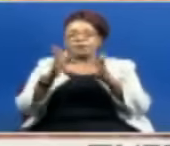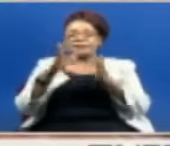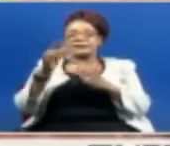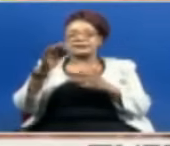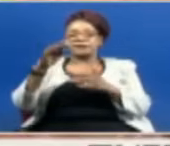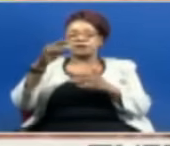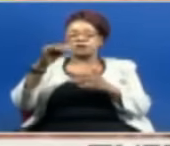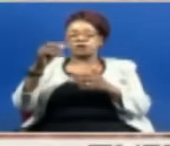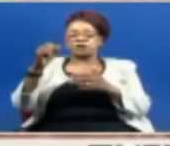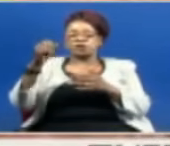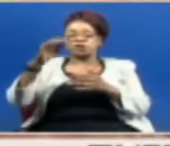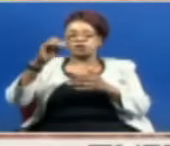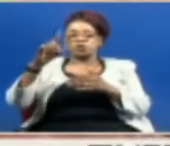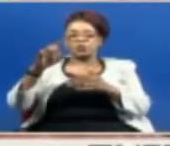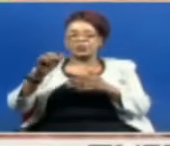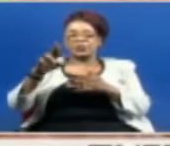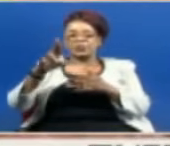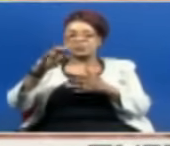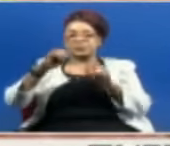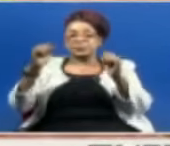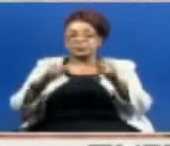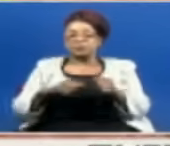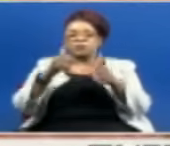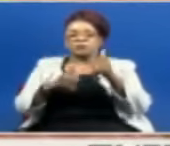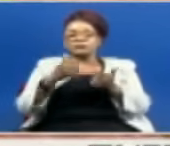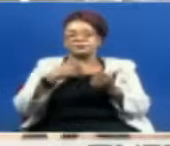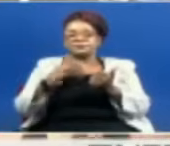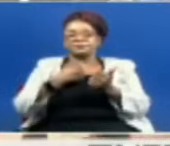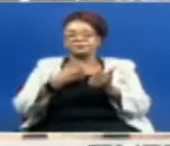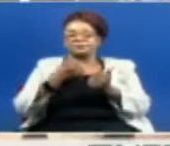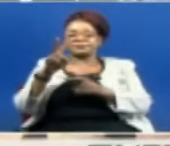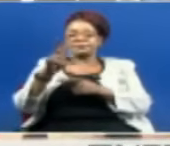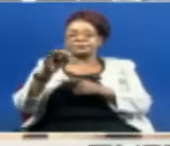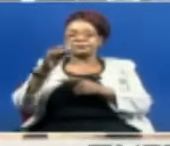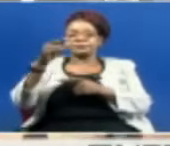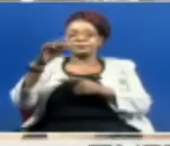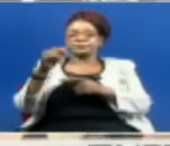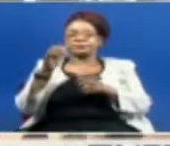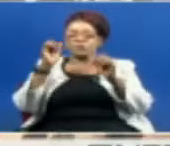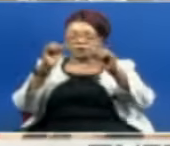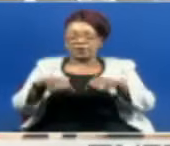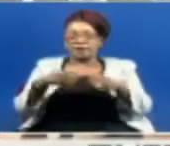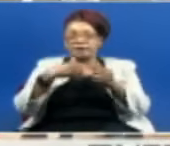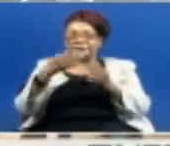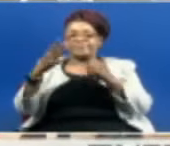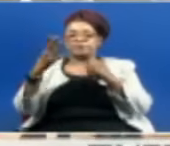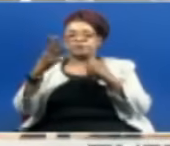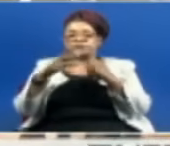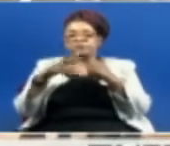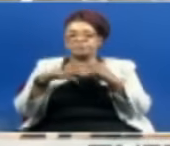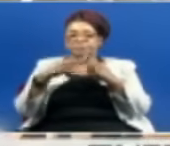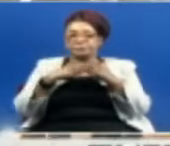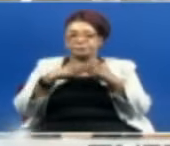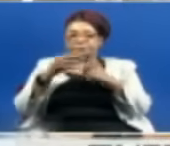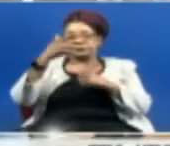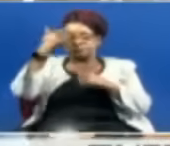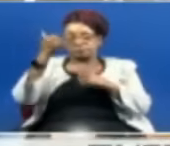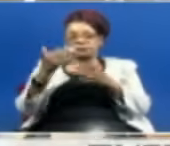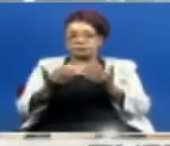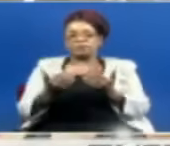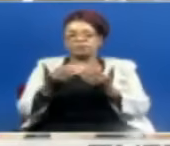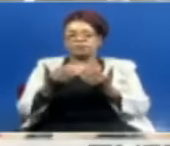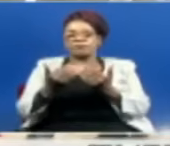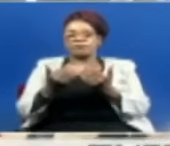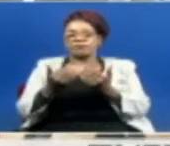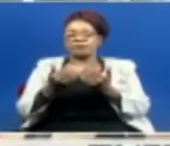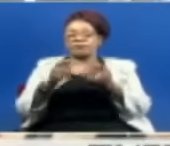solar systems, yeah, which produces the open voltage, which you can have even 48, because our current voltage, the required voltage is